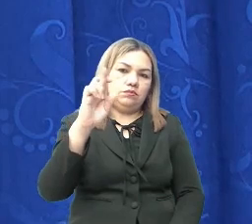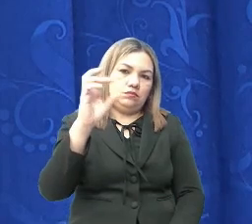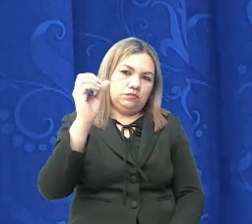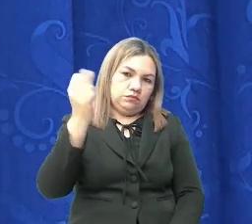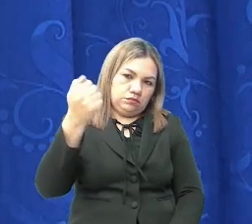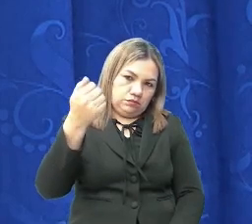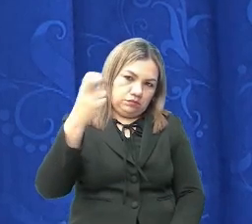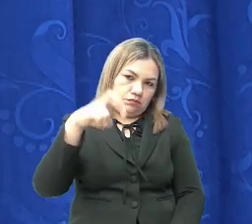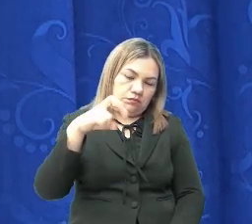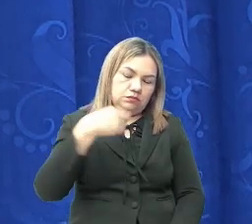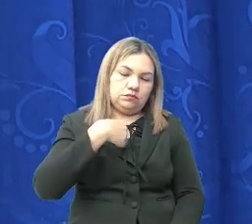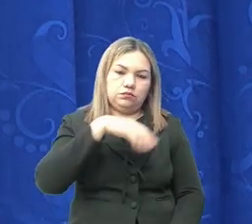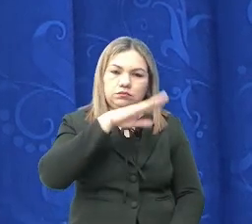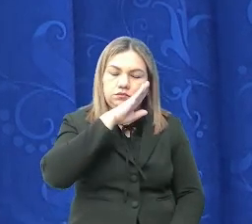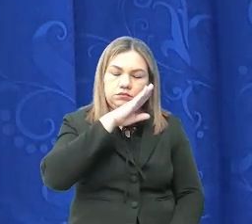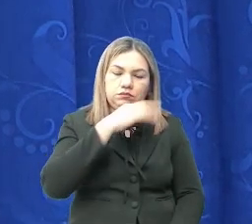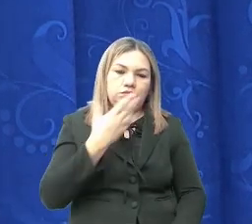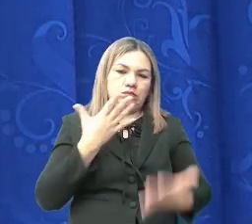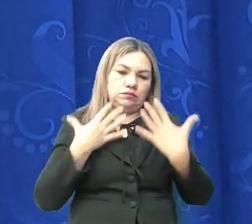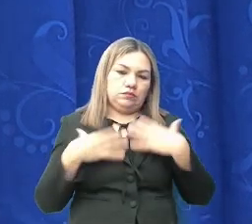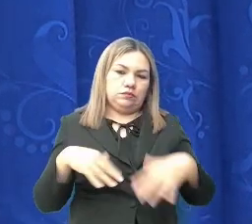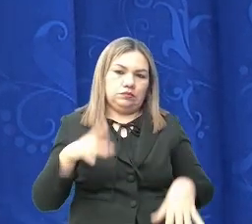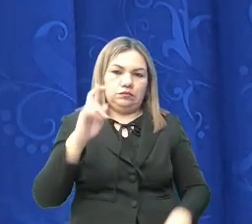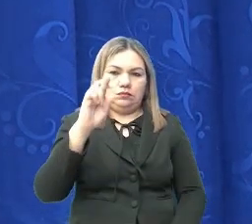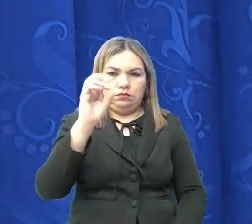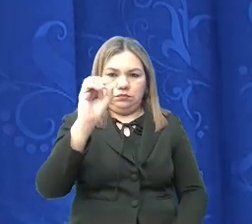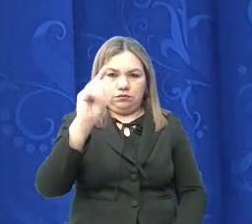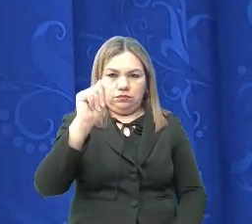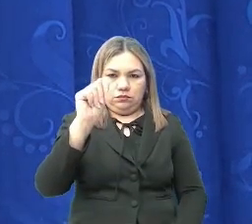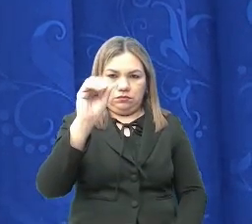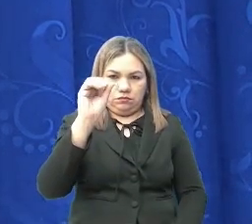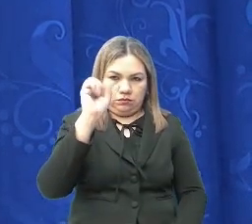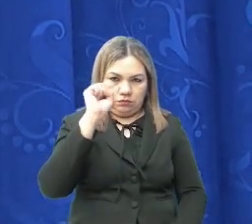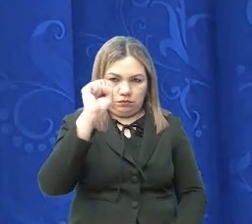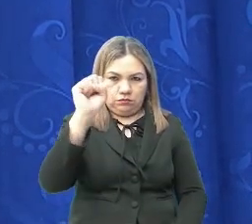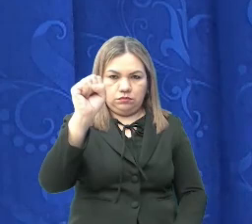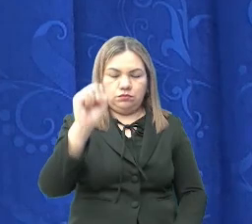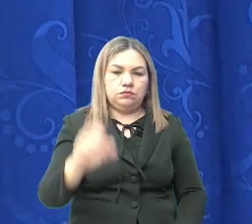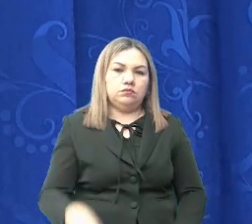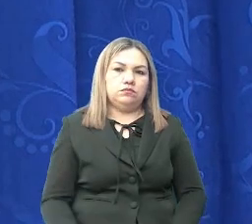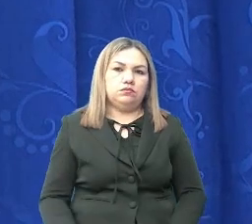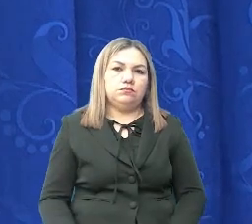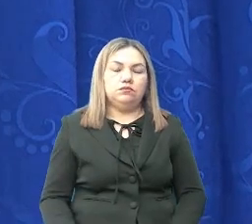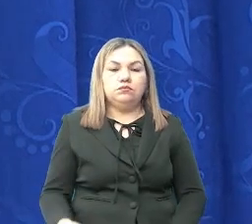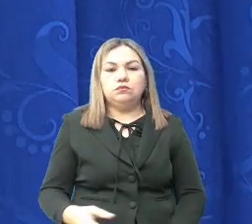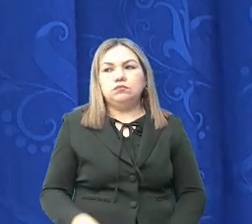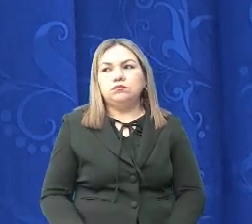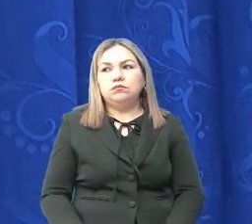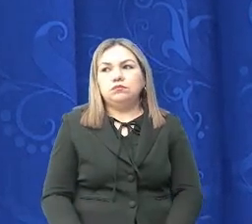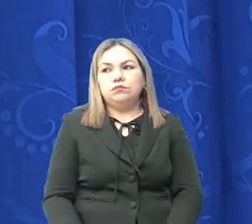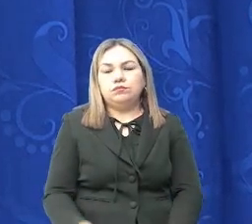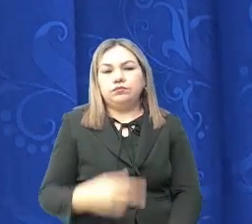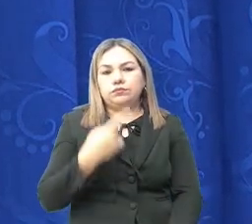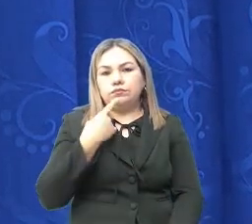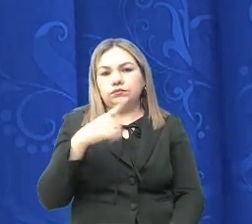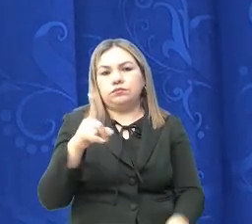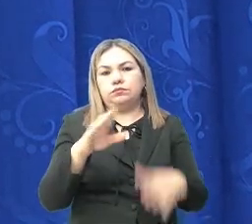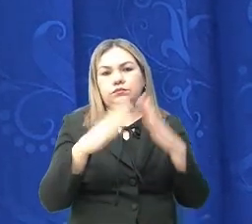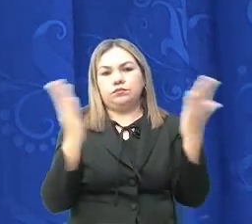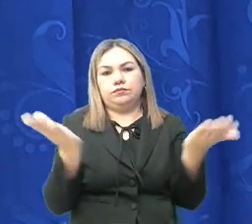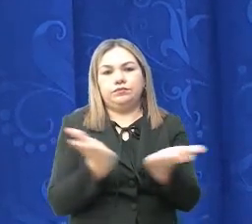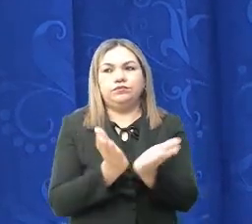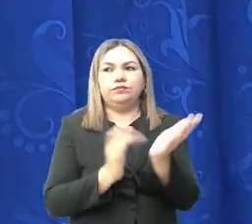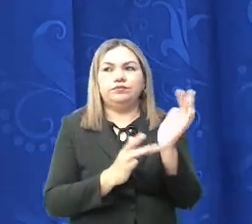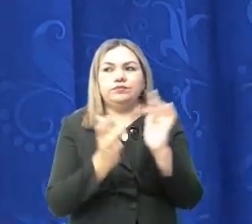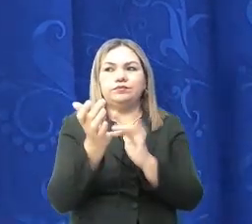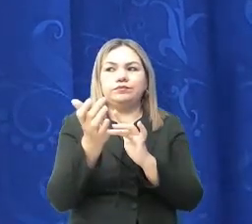and drowsiness shall cloth a man with rags. How many of you say amen? Do I say it, or does the